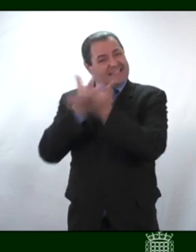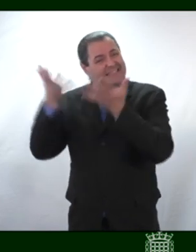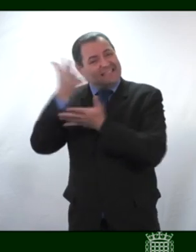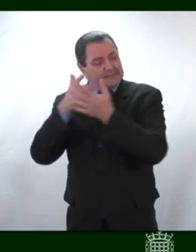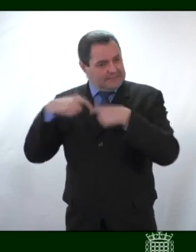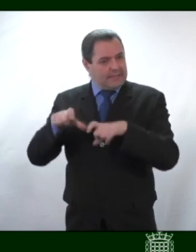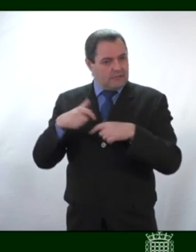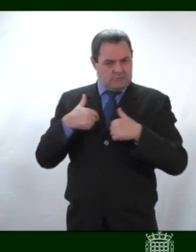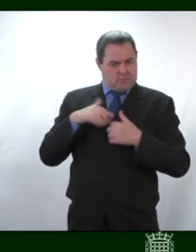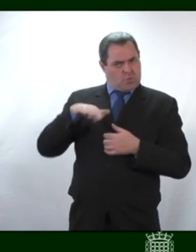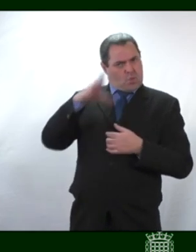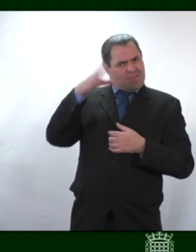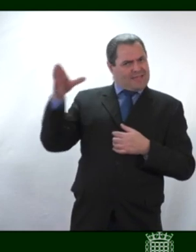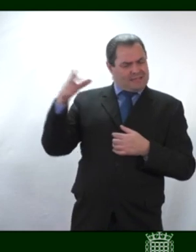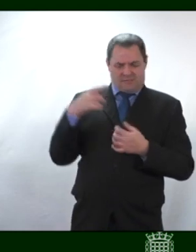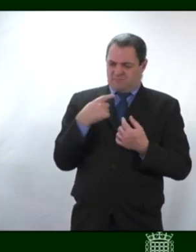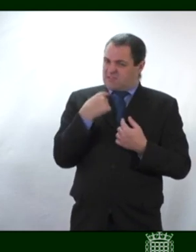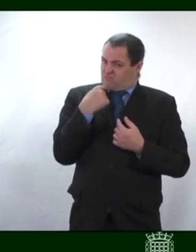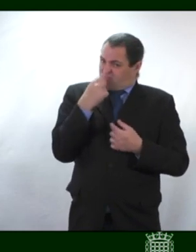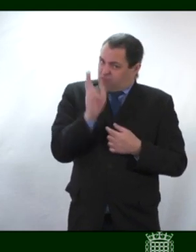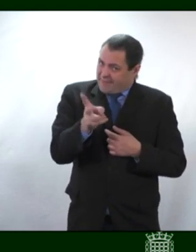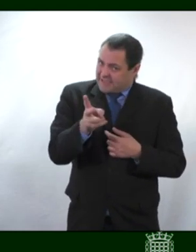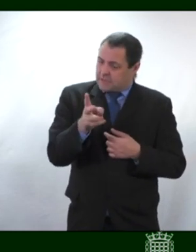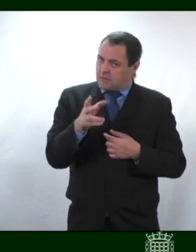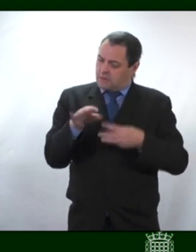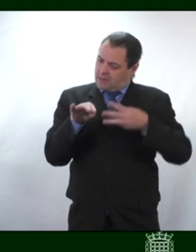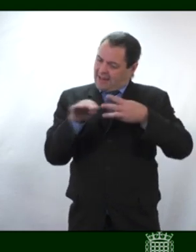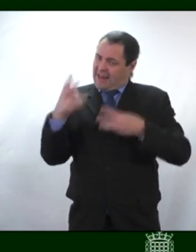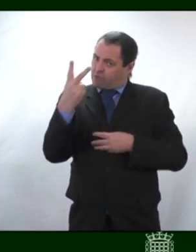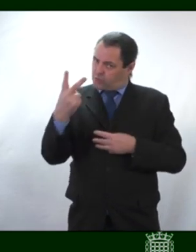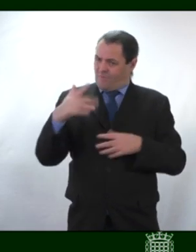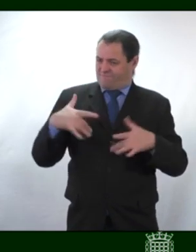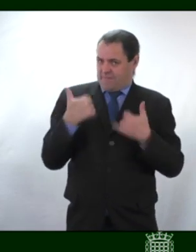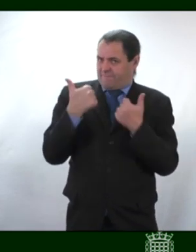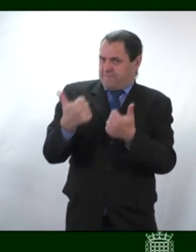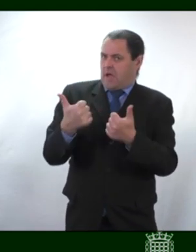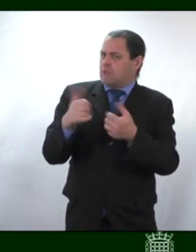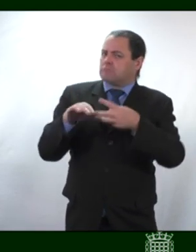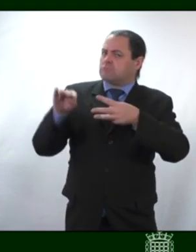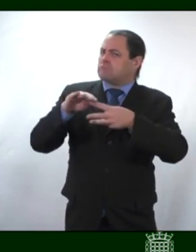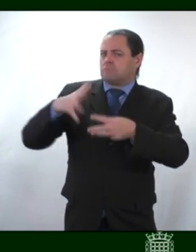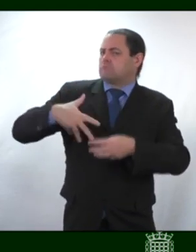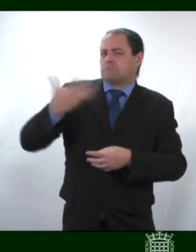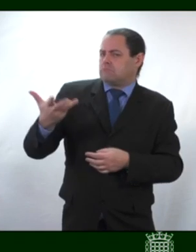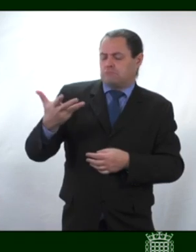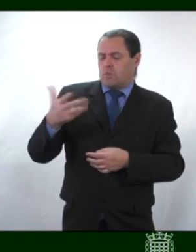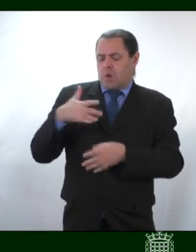believe that we should remain in Tier 2 and are working hard to that end? What we do need is financial support for the test